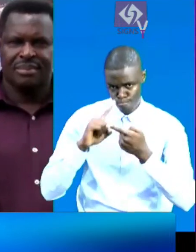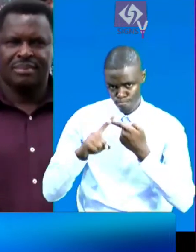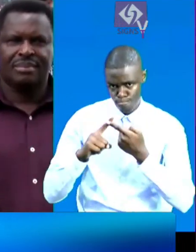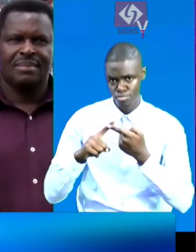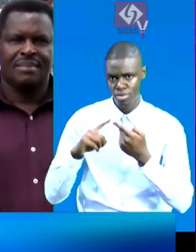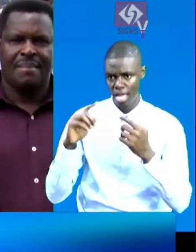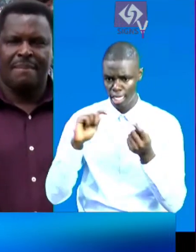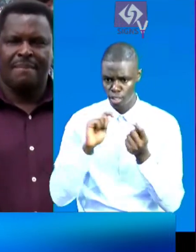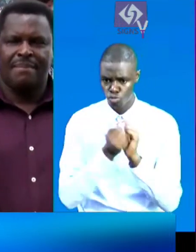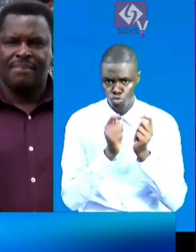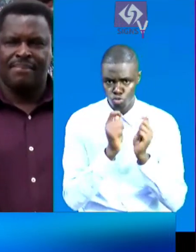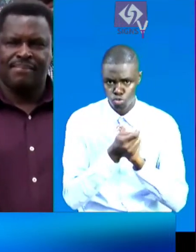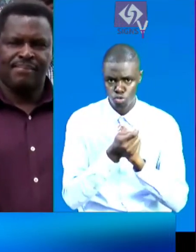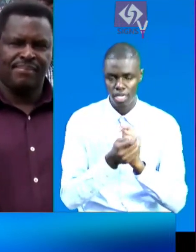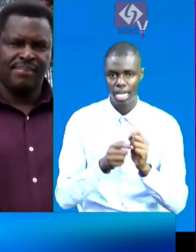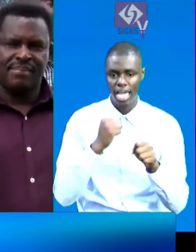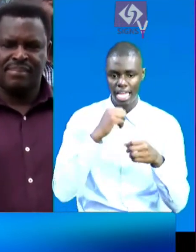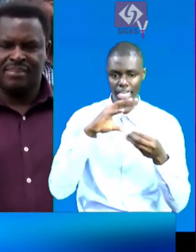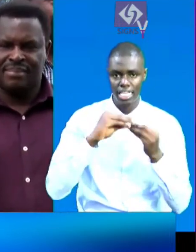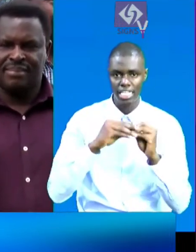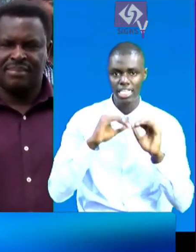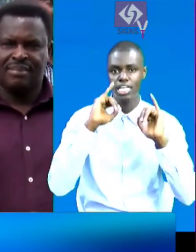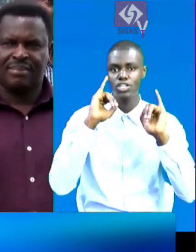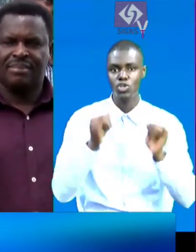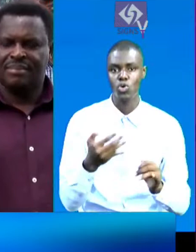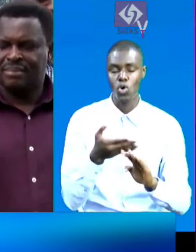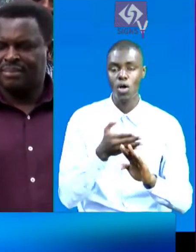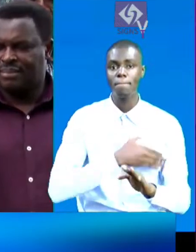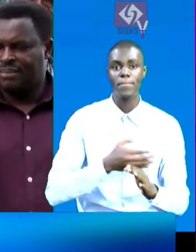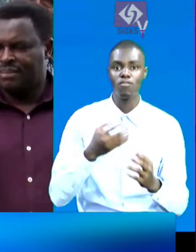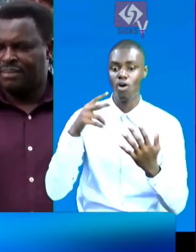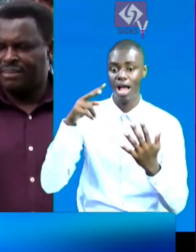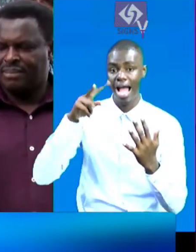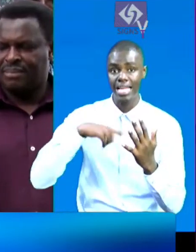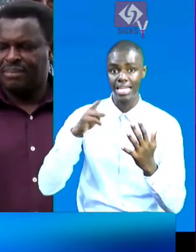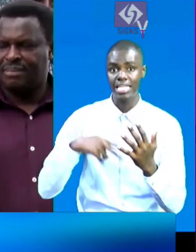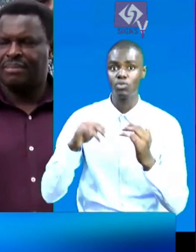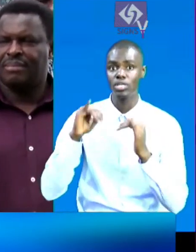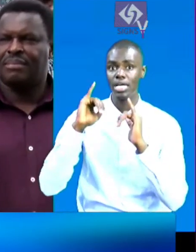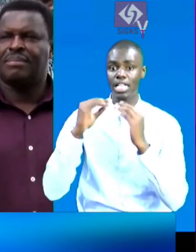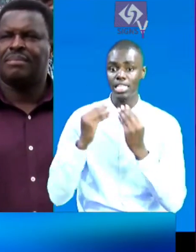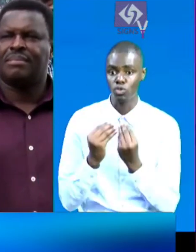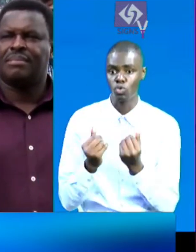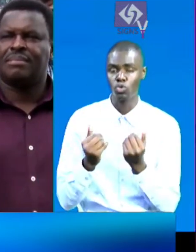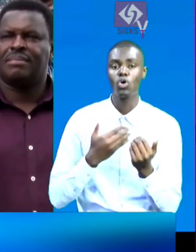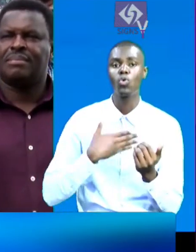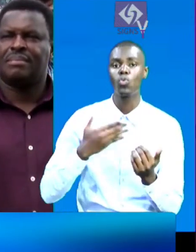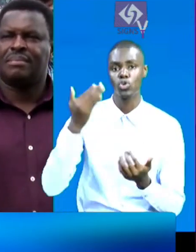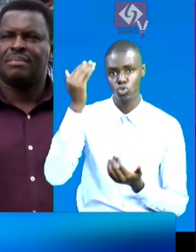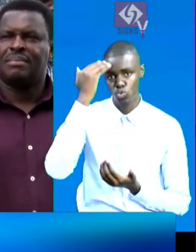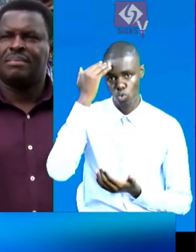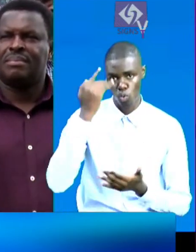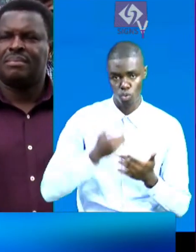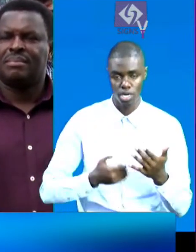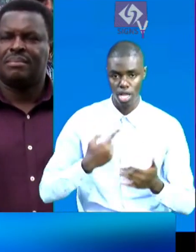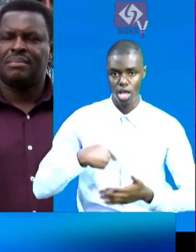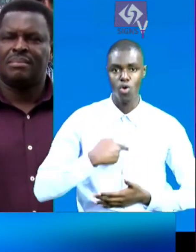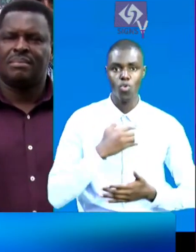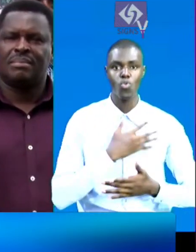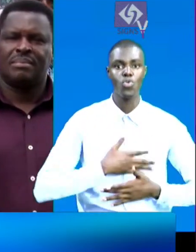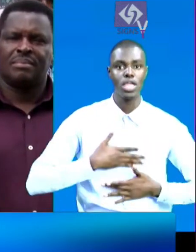Realign and Renew. Before I read out the resolutions, I wish to note that we appreciate